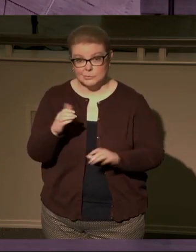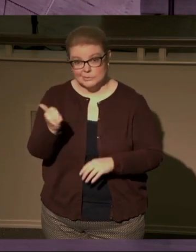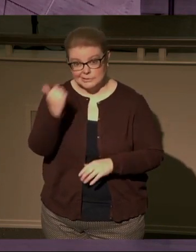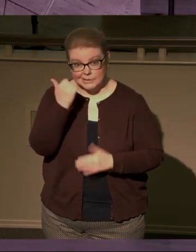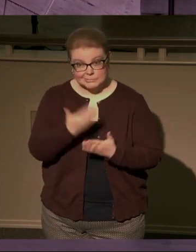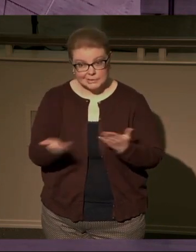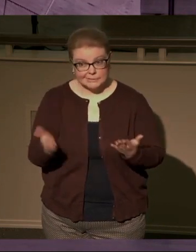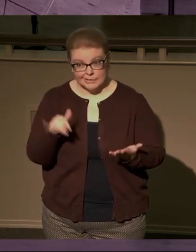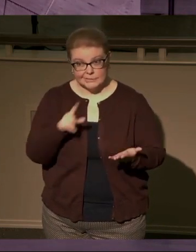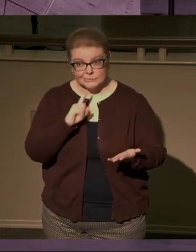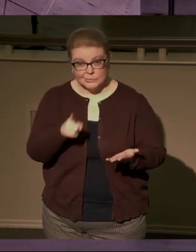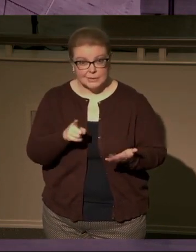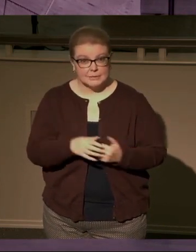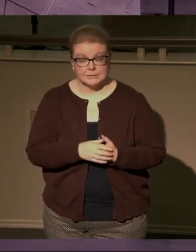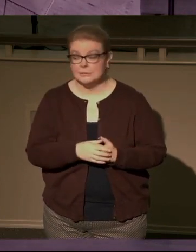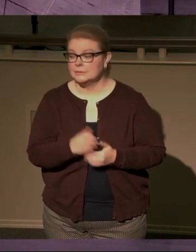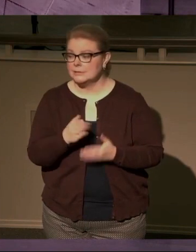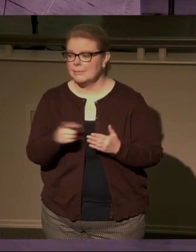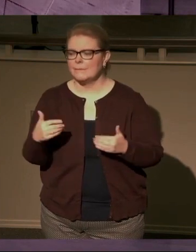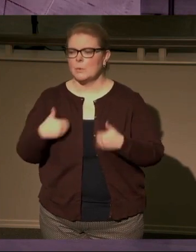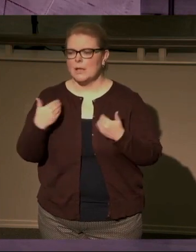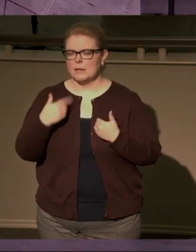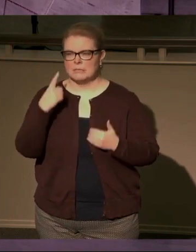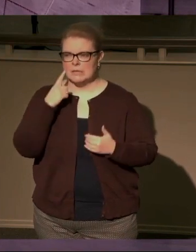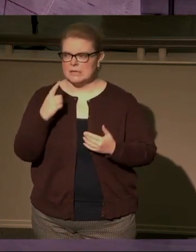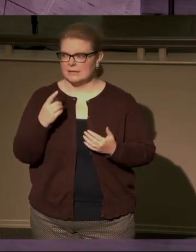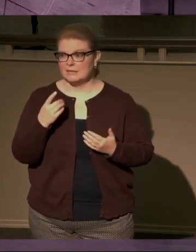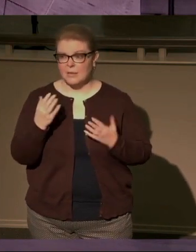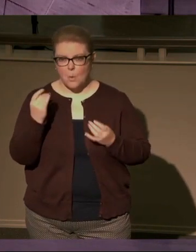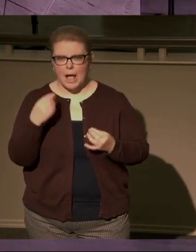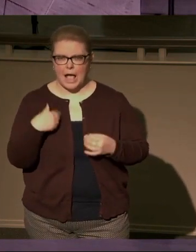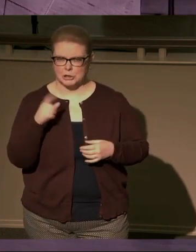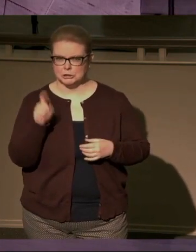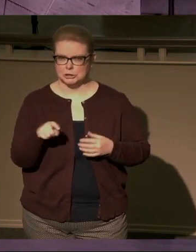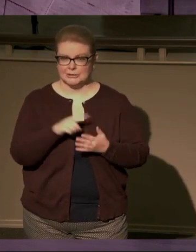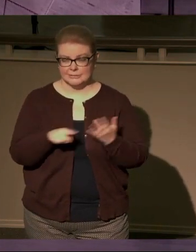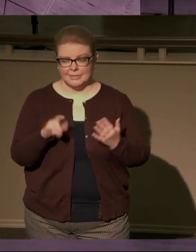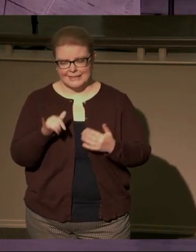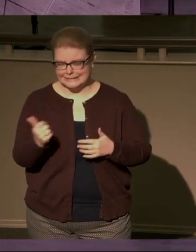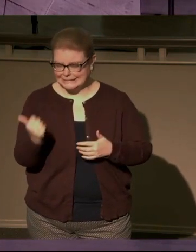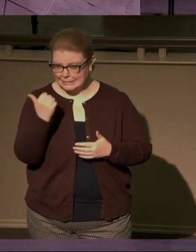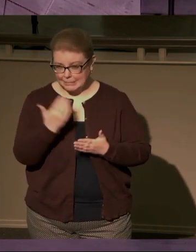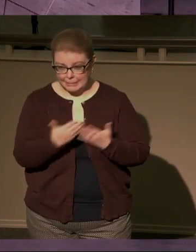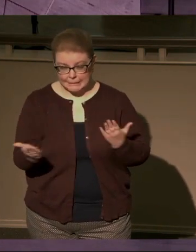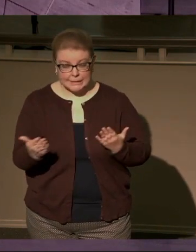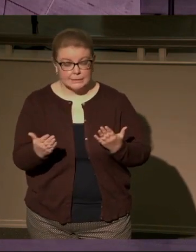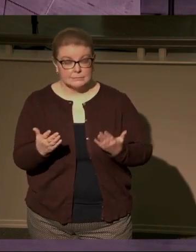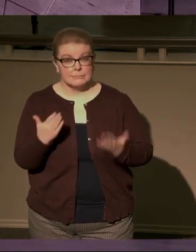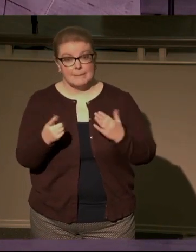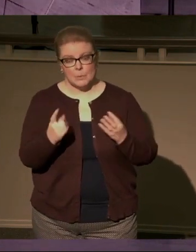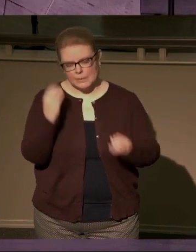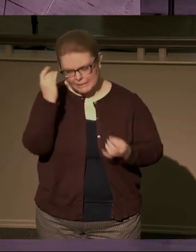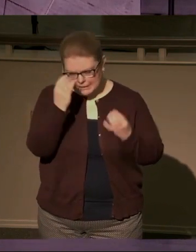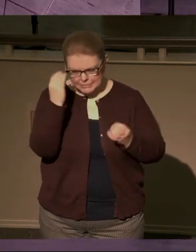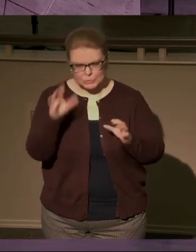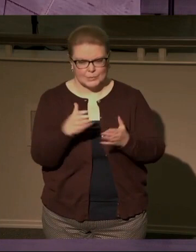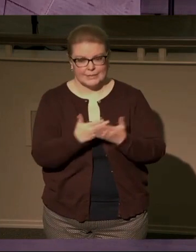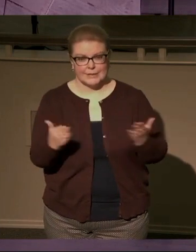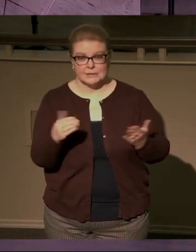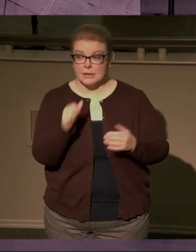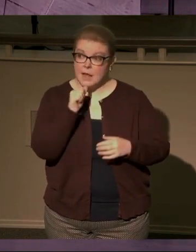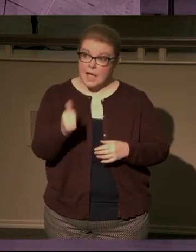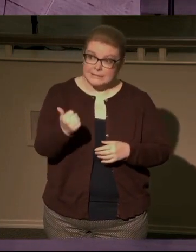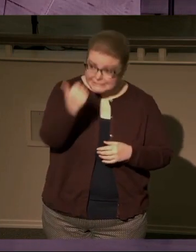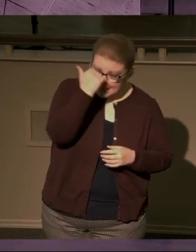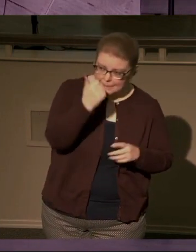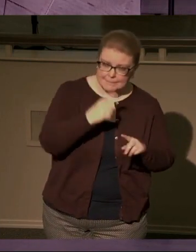it. Some of you young guys, you're contemplating doing some dumb stuff. Some of you are contemplating doing things that aren't dumb, but